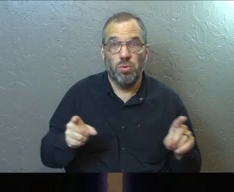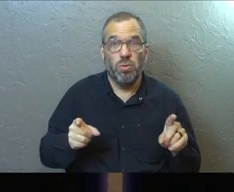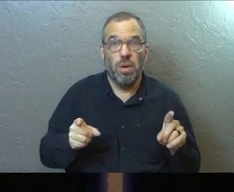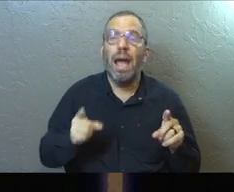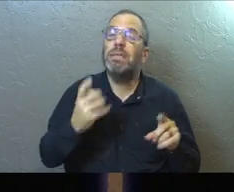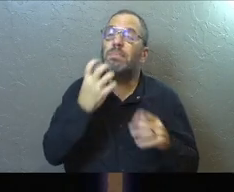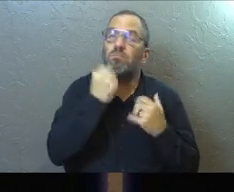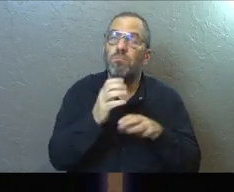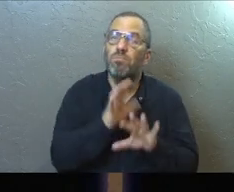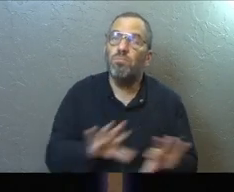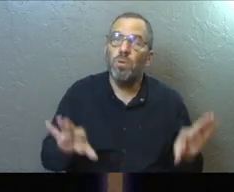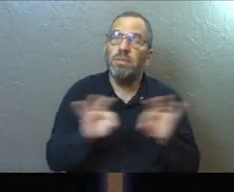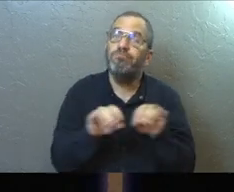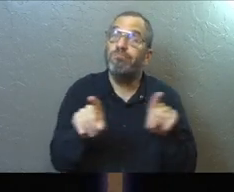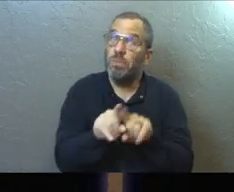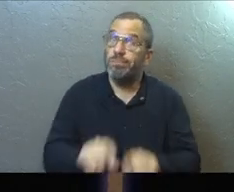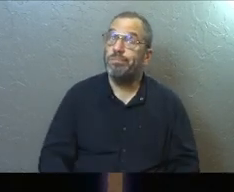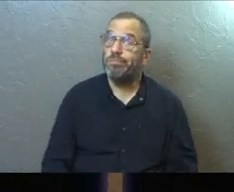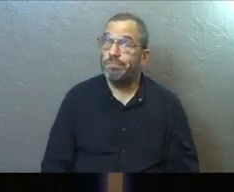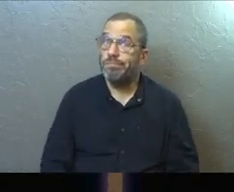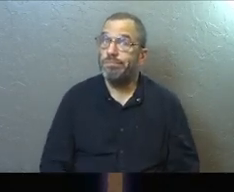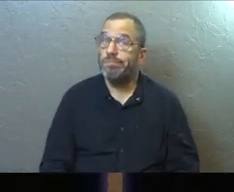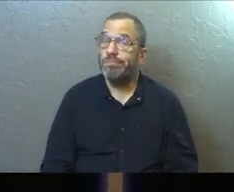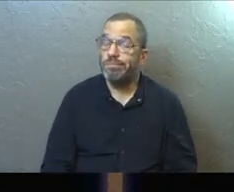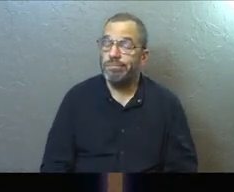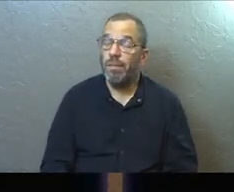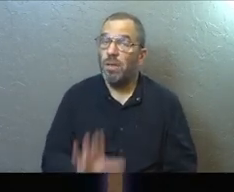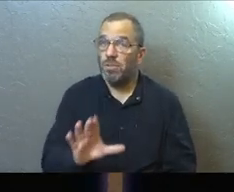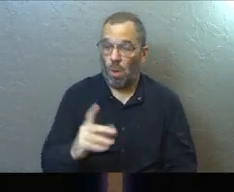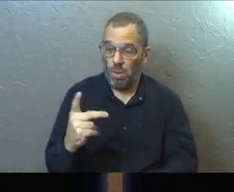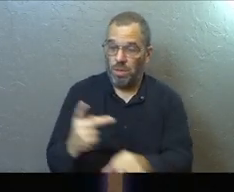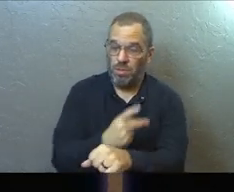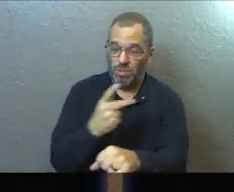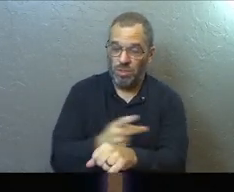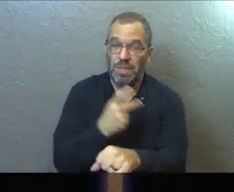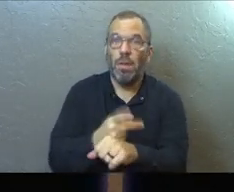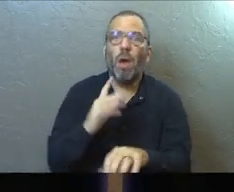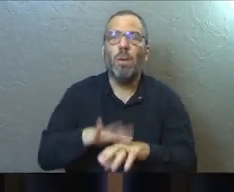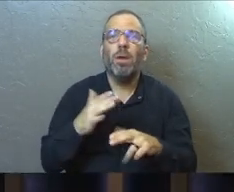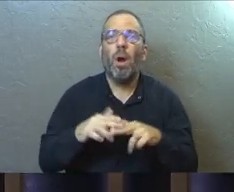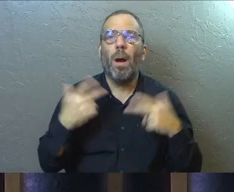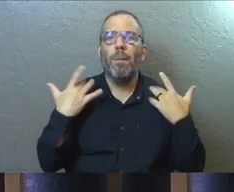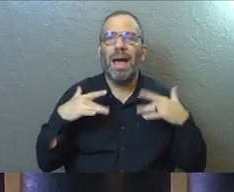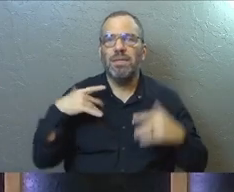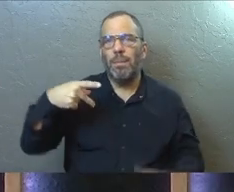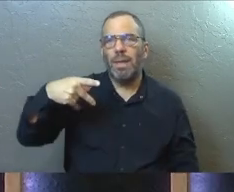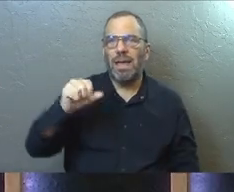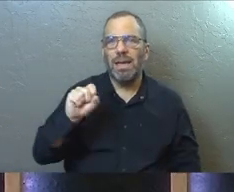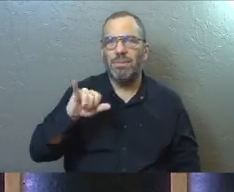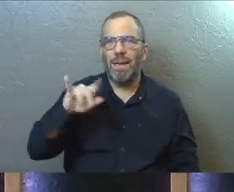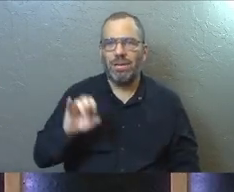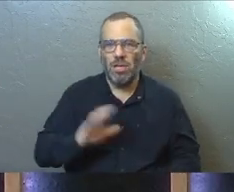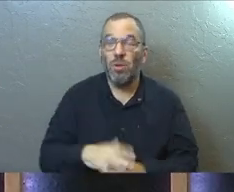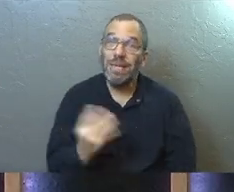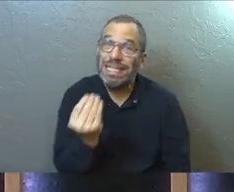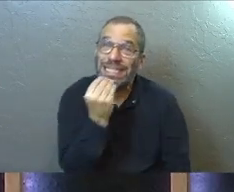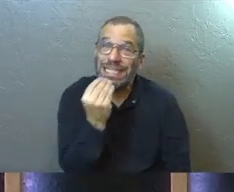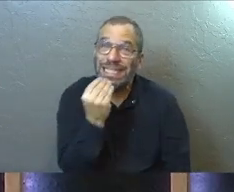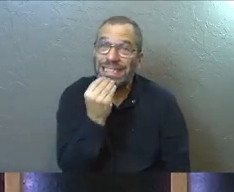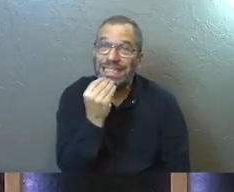been precious as well. So sheep are pretty passive. Again, they eat grass and poop,